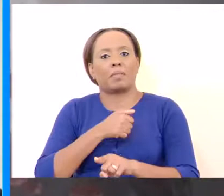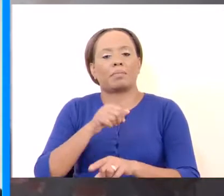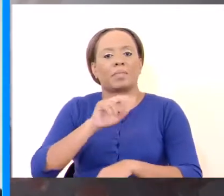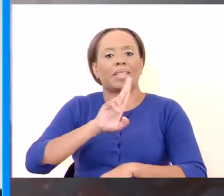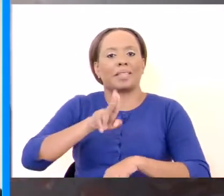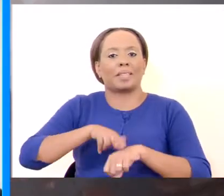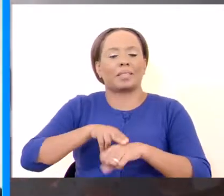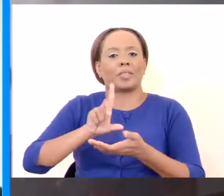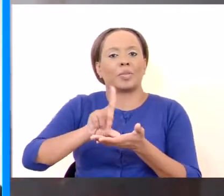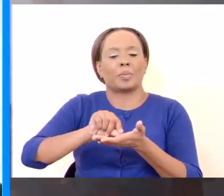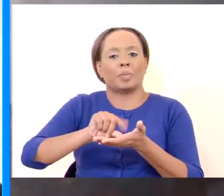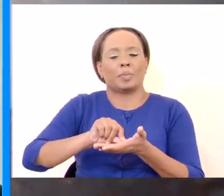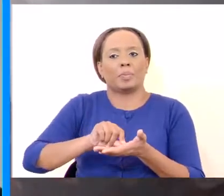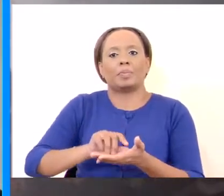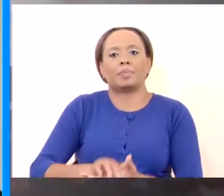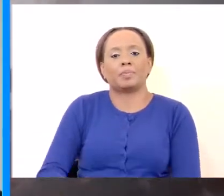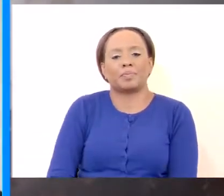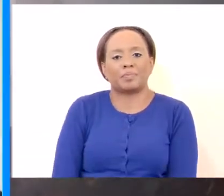News.